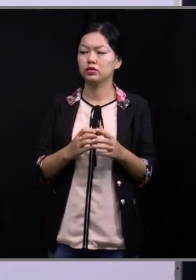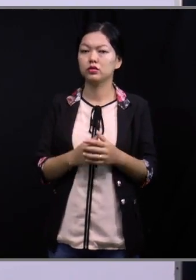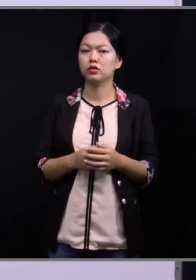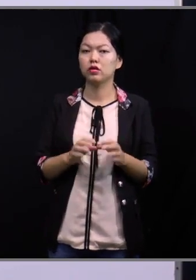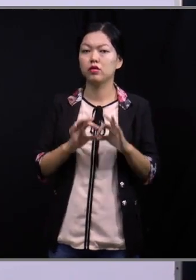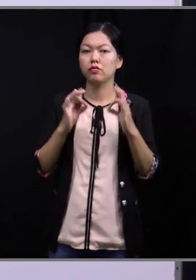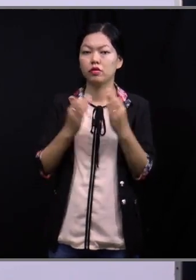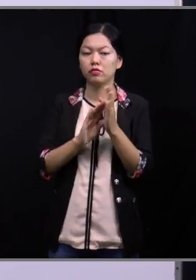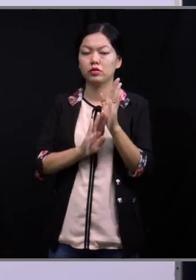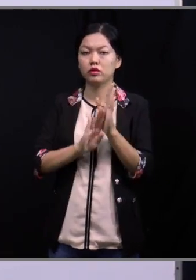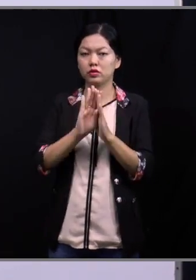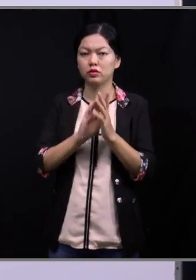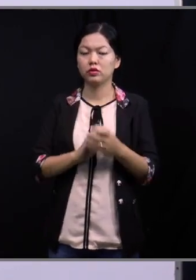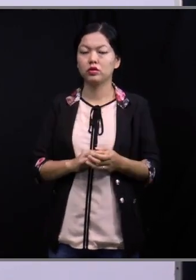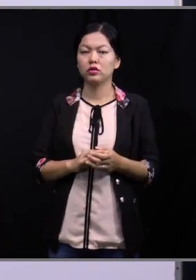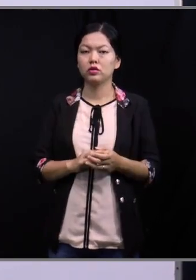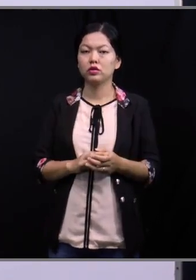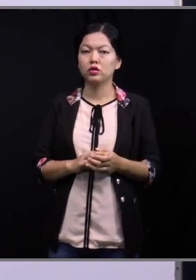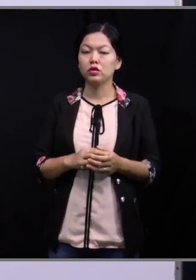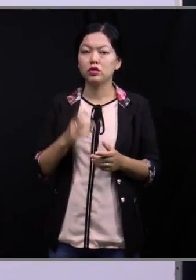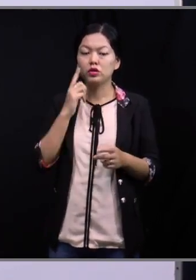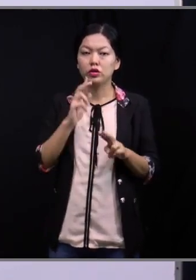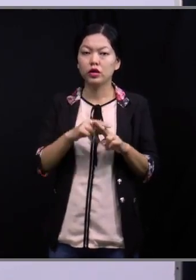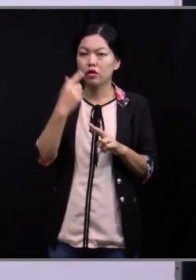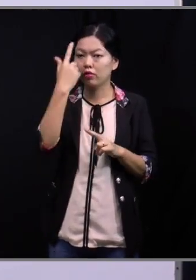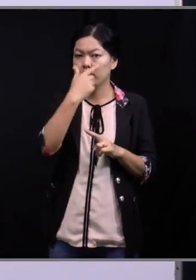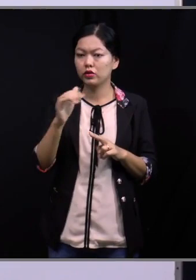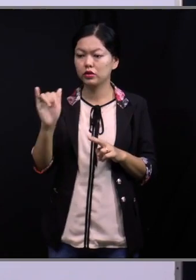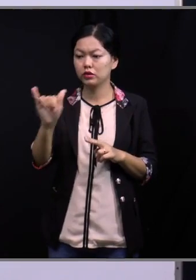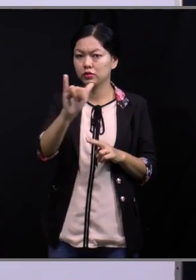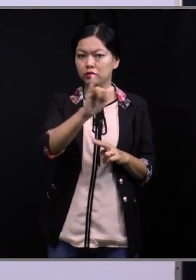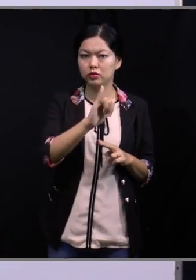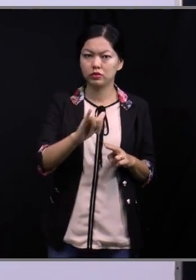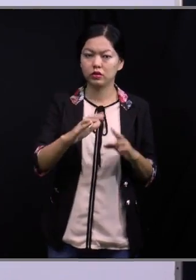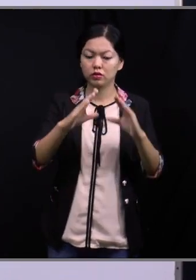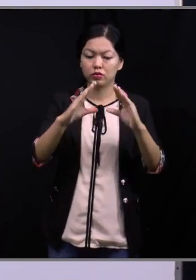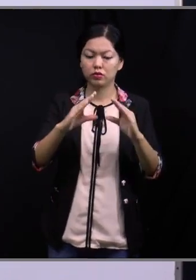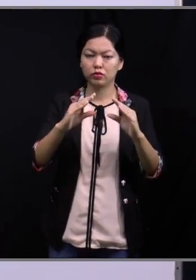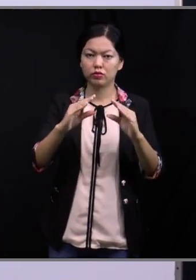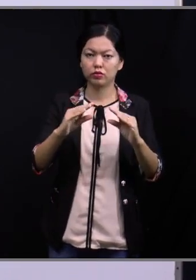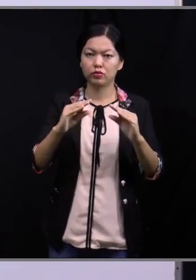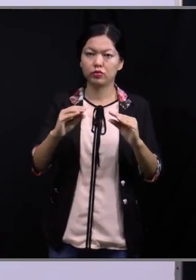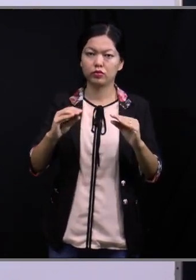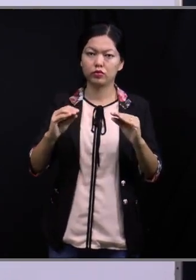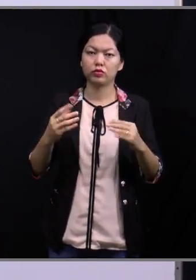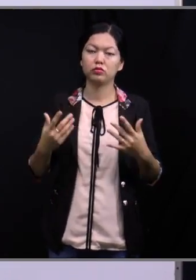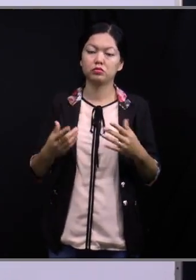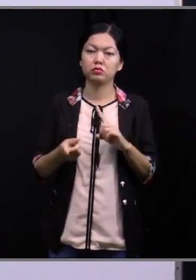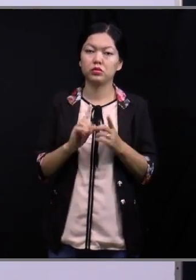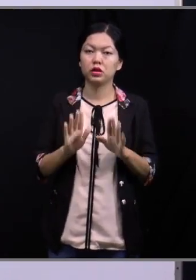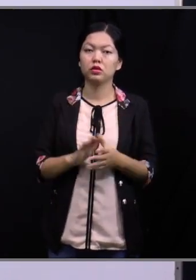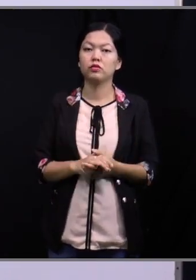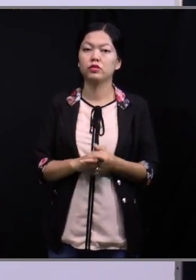the members, they goes on decreasing, and the differences starts getting wider. Okay, next higher up is